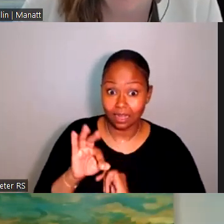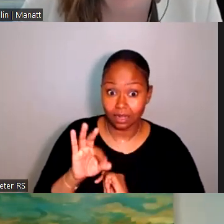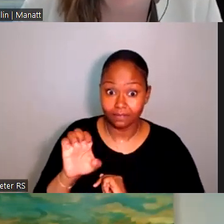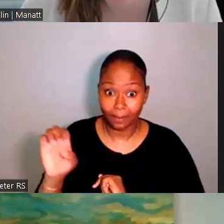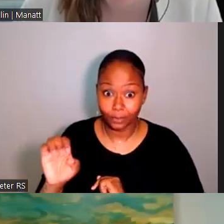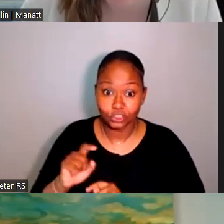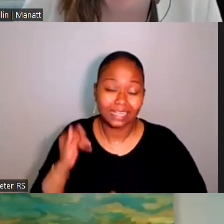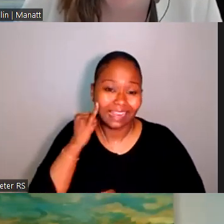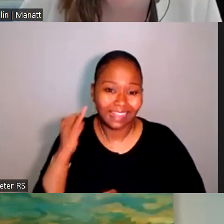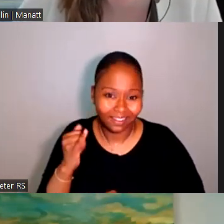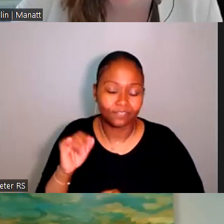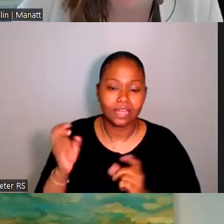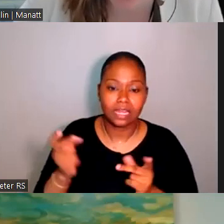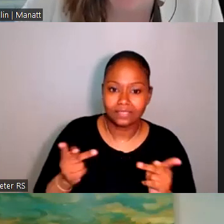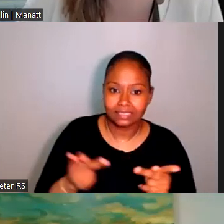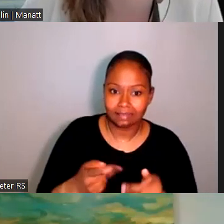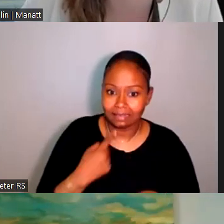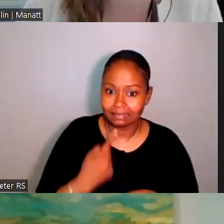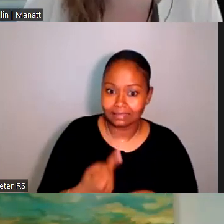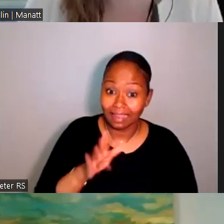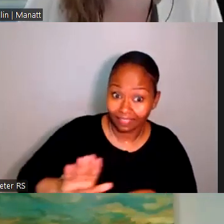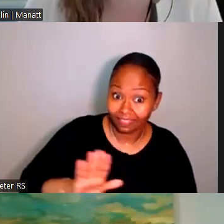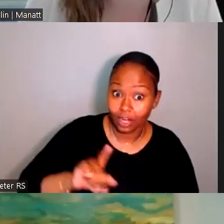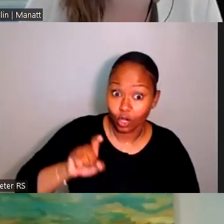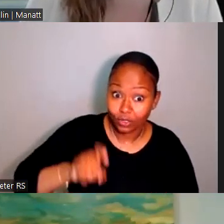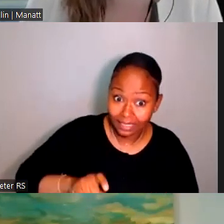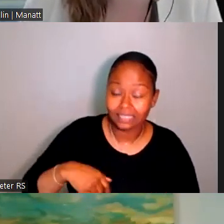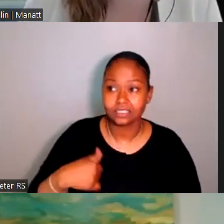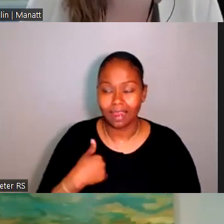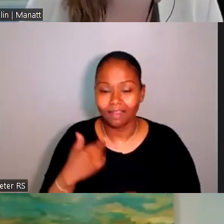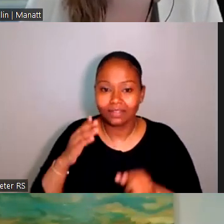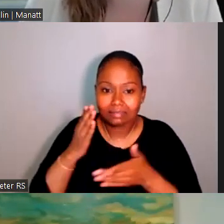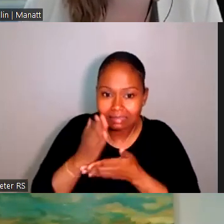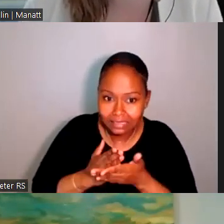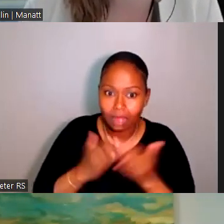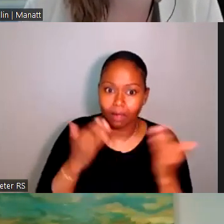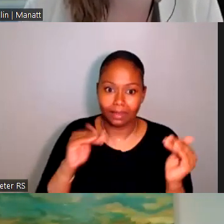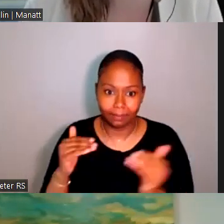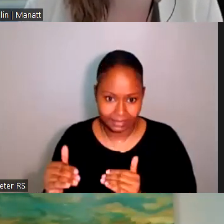if a facility is saying that there need to be some limitations to